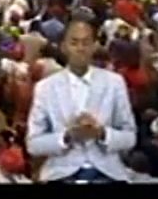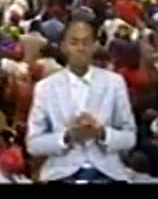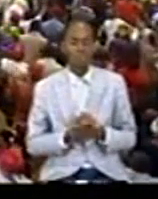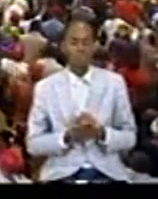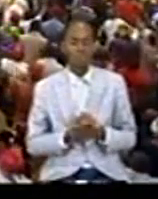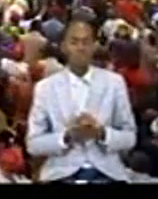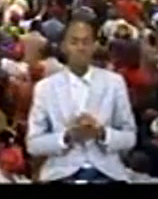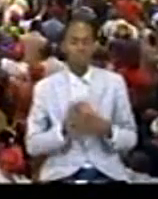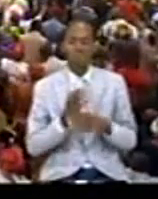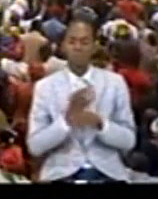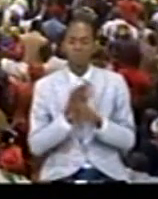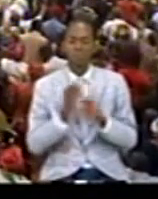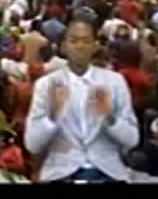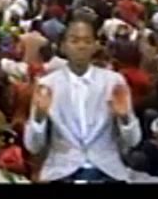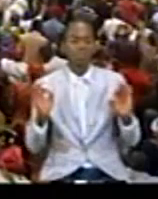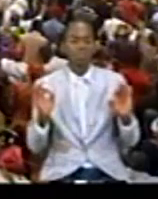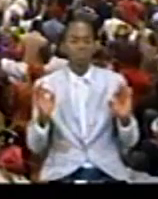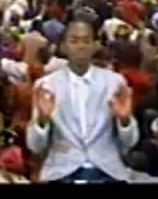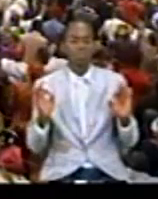Free.